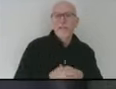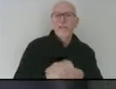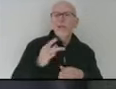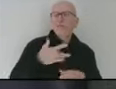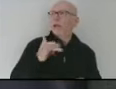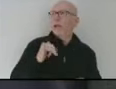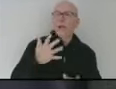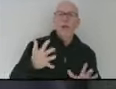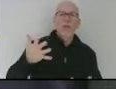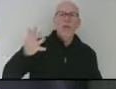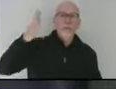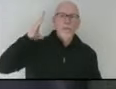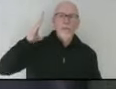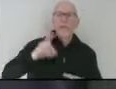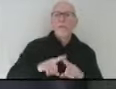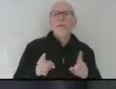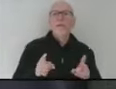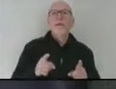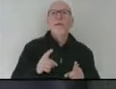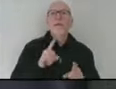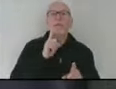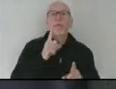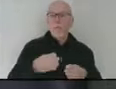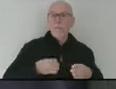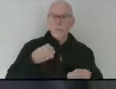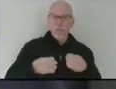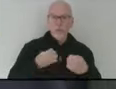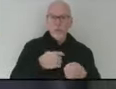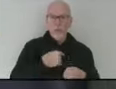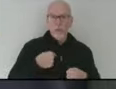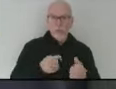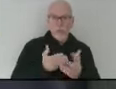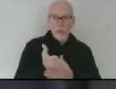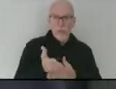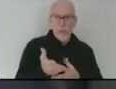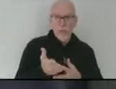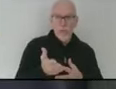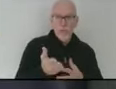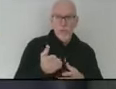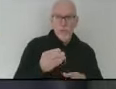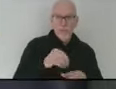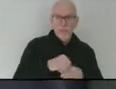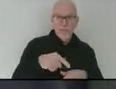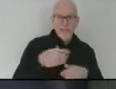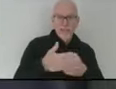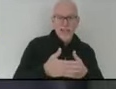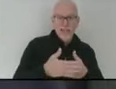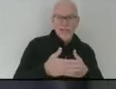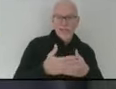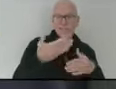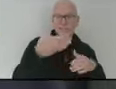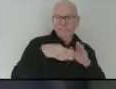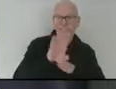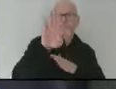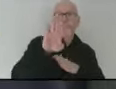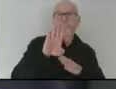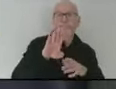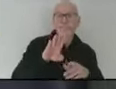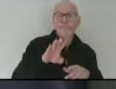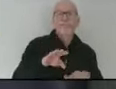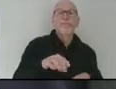time ago, but I'll tell you, the emotions that we are going through in this next wave here have